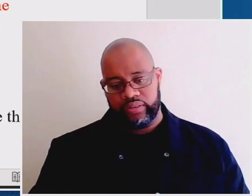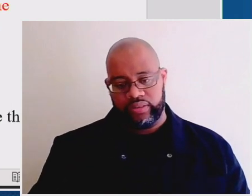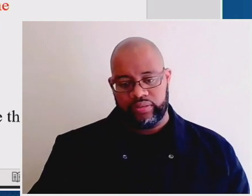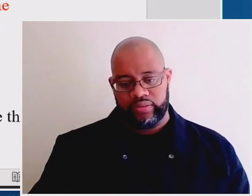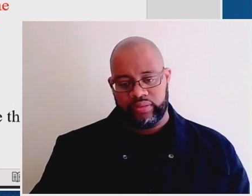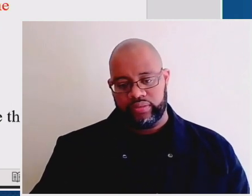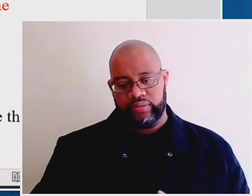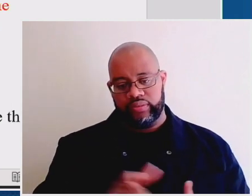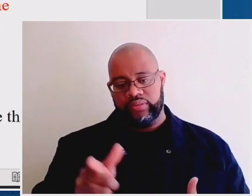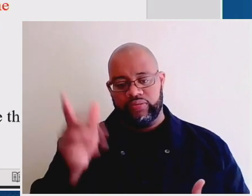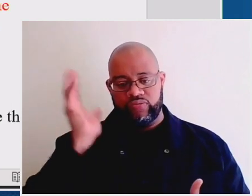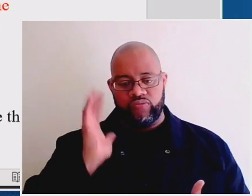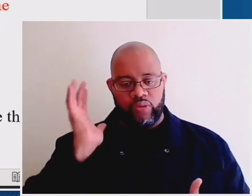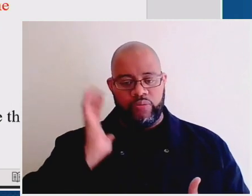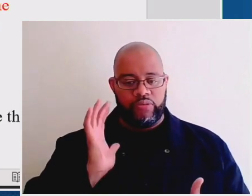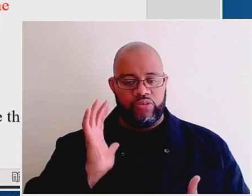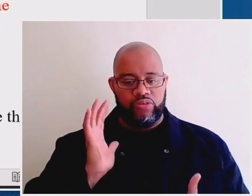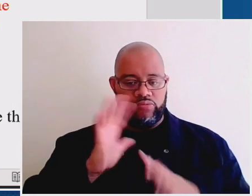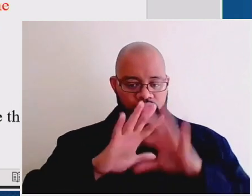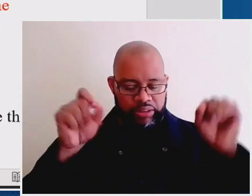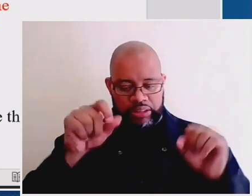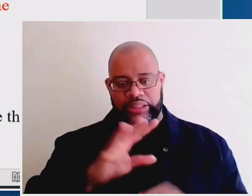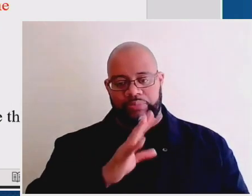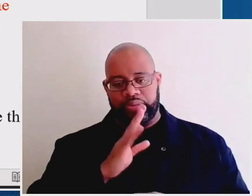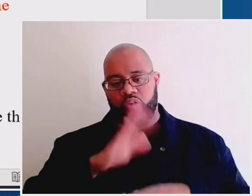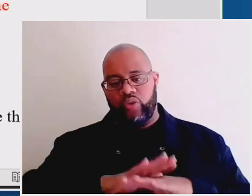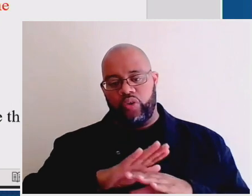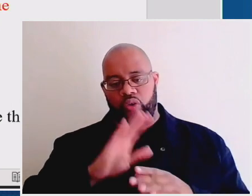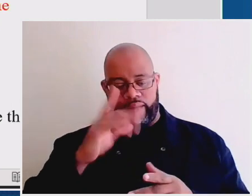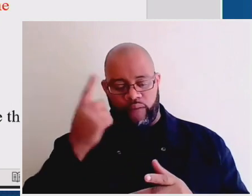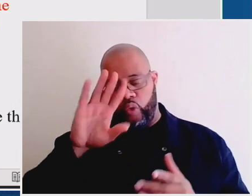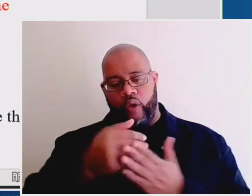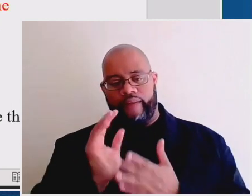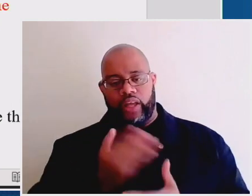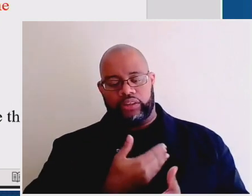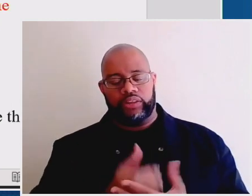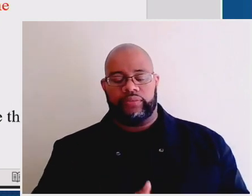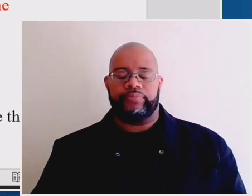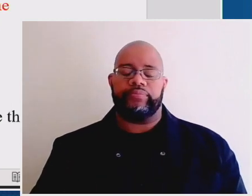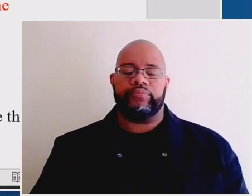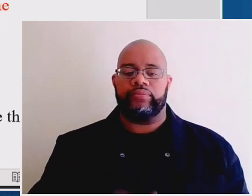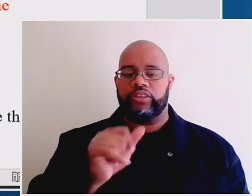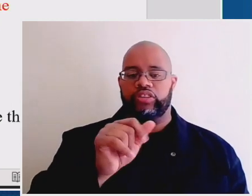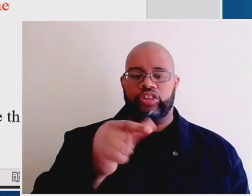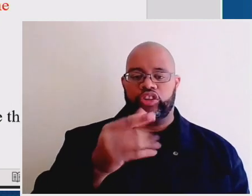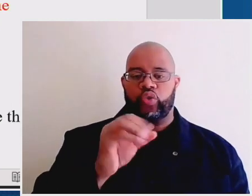president, he could speak on all of our behalf. So, Jeff, that's okay with you?